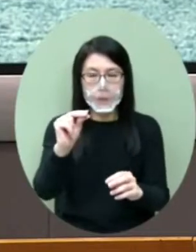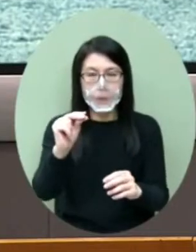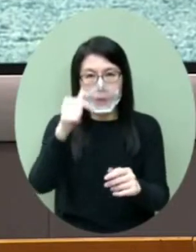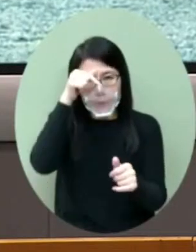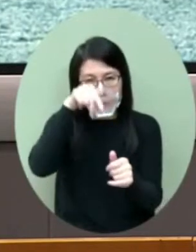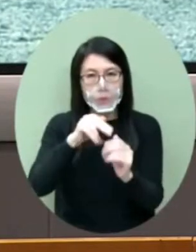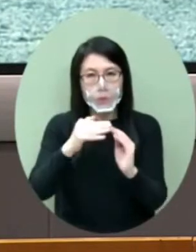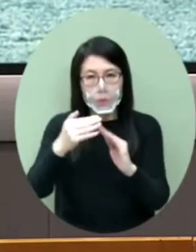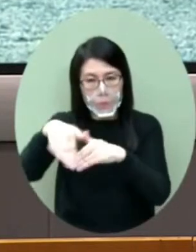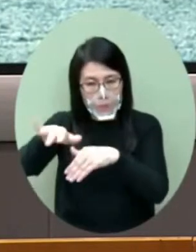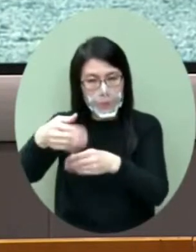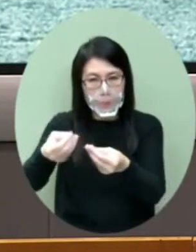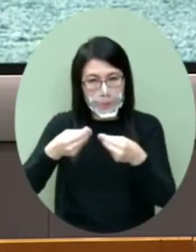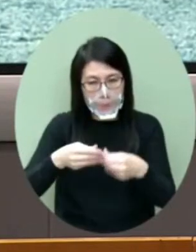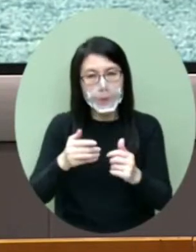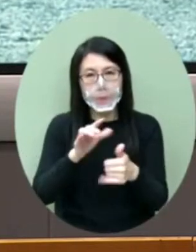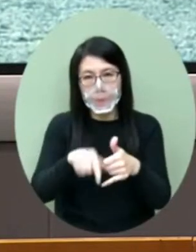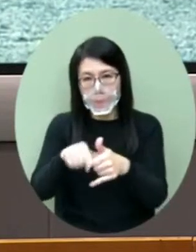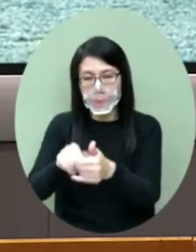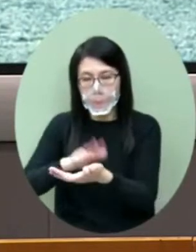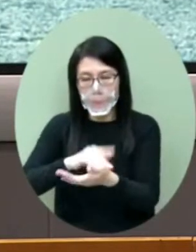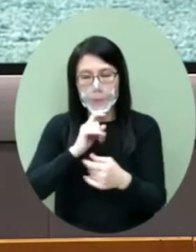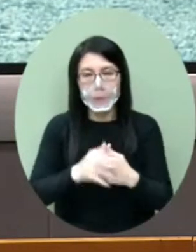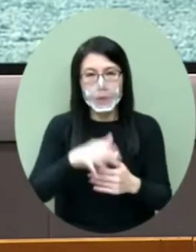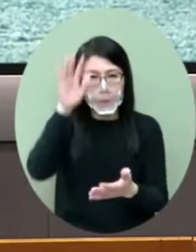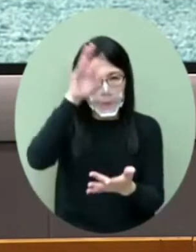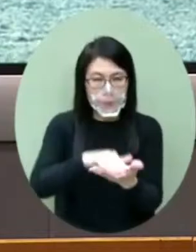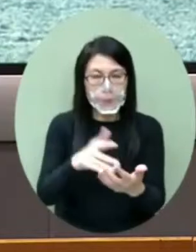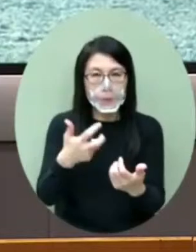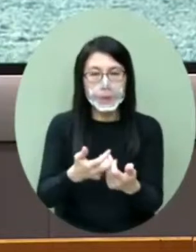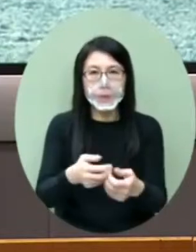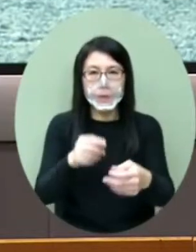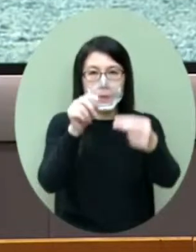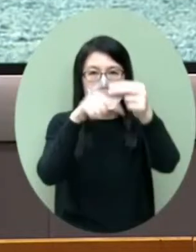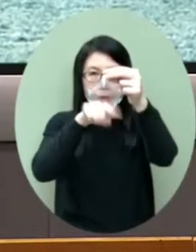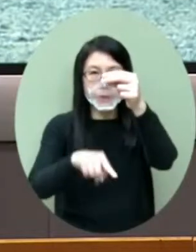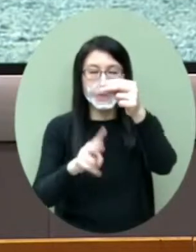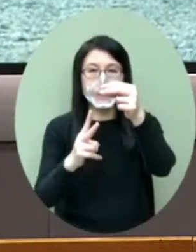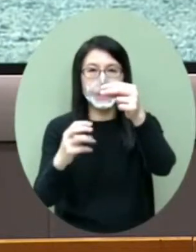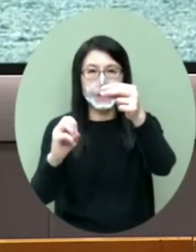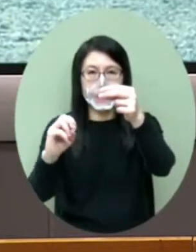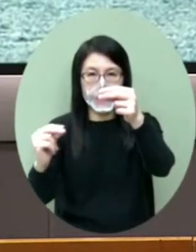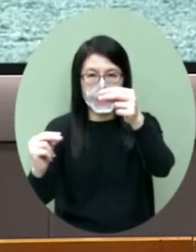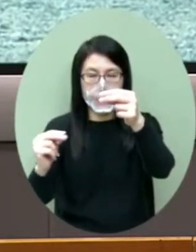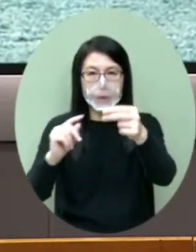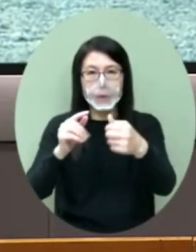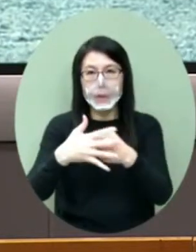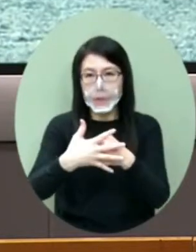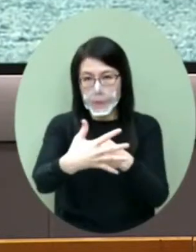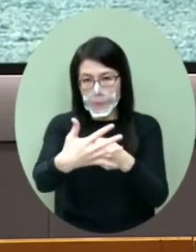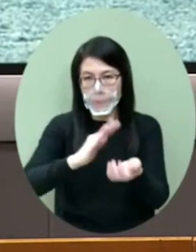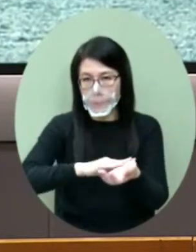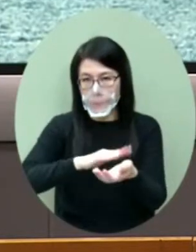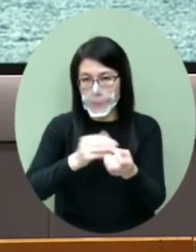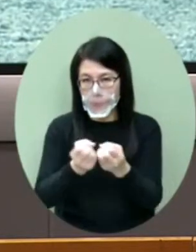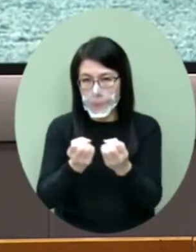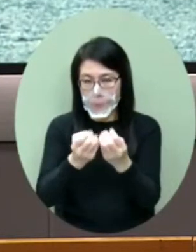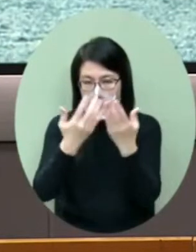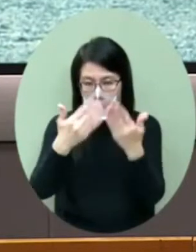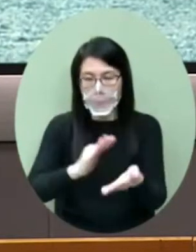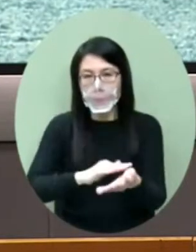7,160 cases, and there are also 47 cases that are reported by outside the HA. So altogether, there